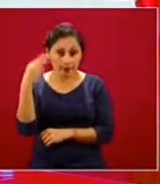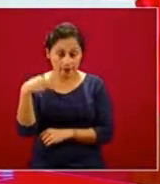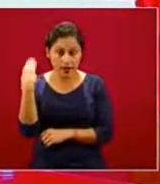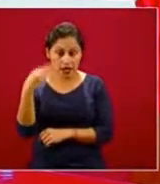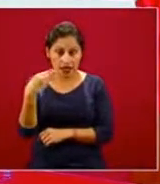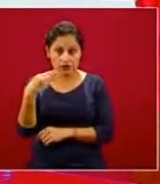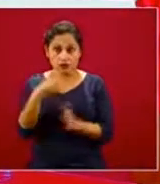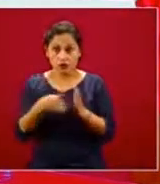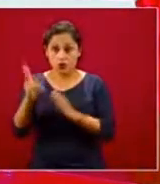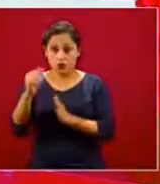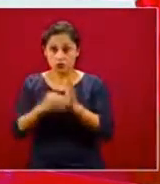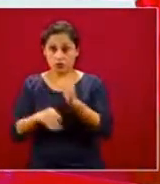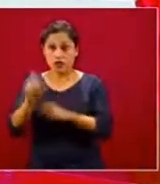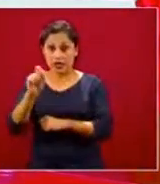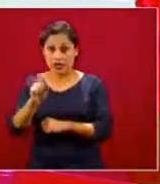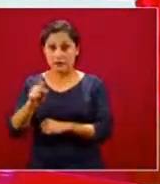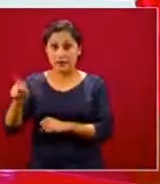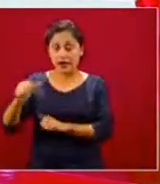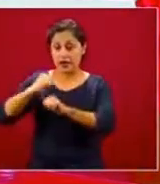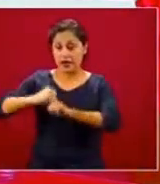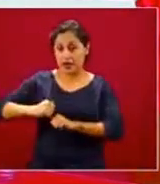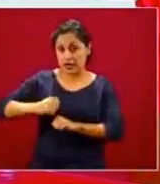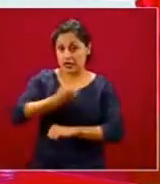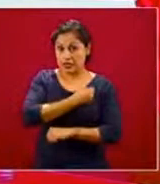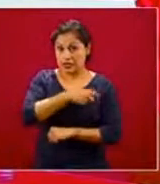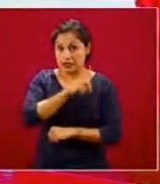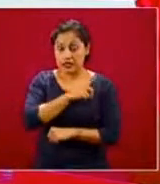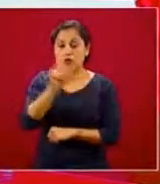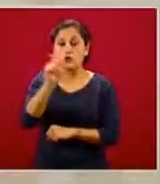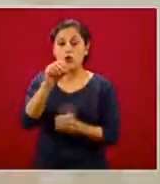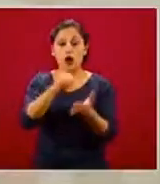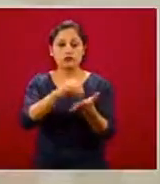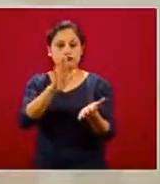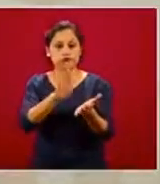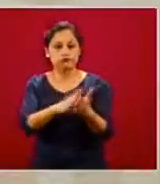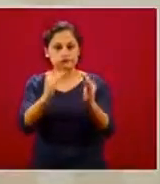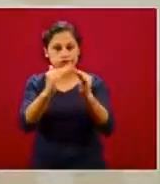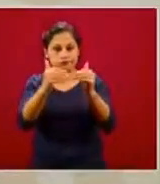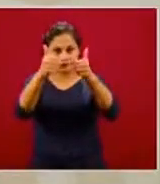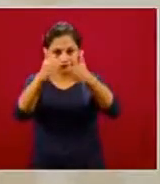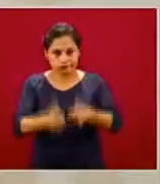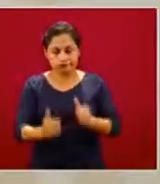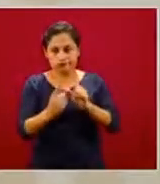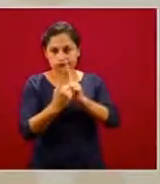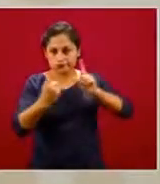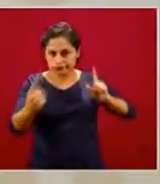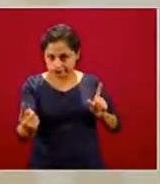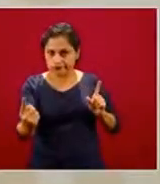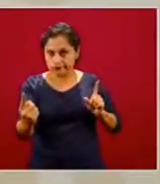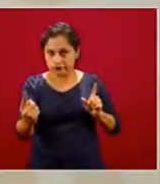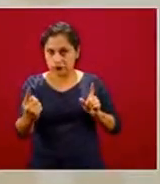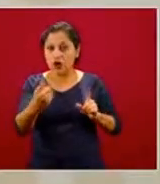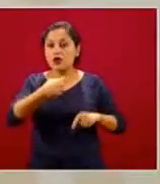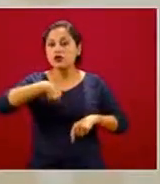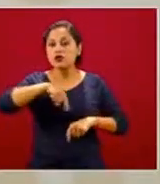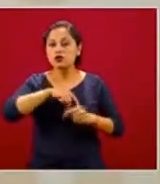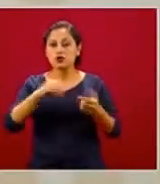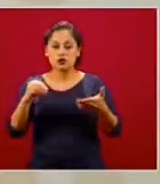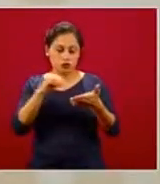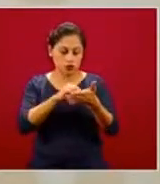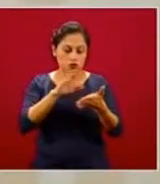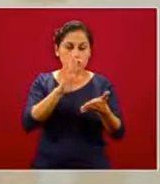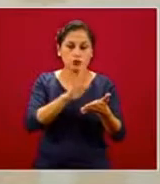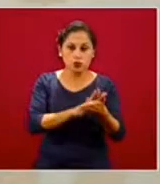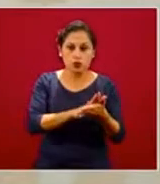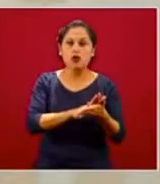Health's este año, donde se estableció la agreement Jornada in Nacional de which we Sana Distancia, established the National agregamos Safe Distancing Campaign, intencionalmente la fracción we octava en el specifically